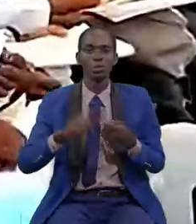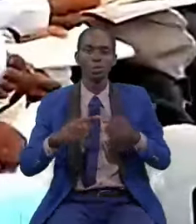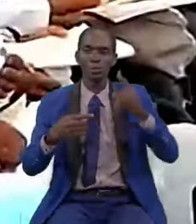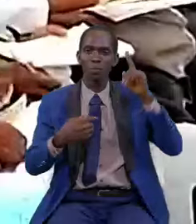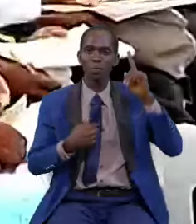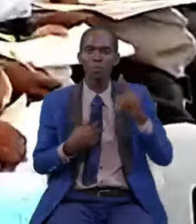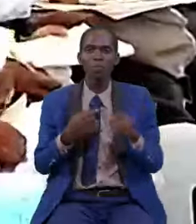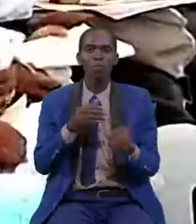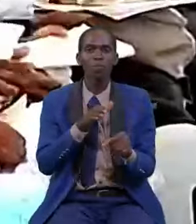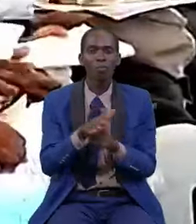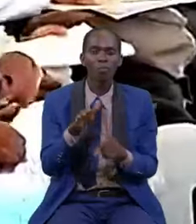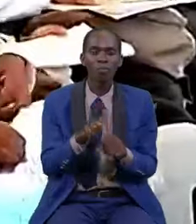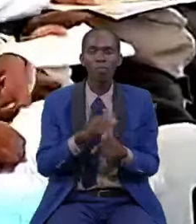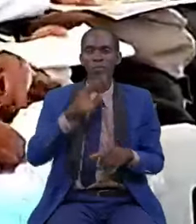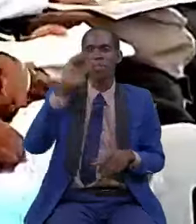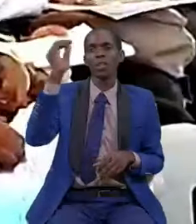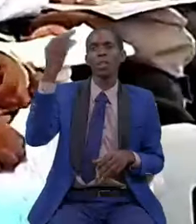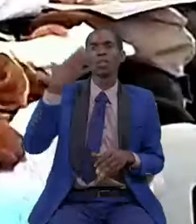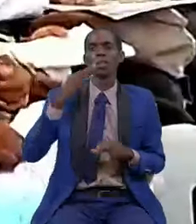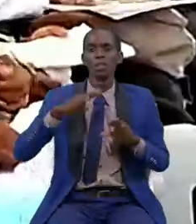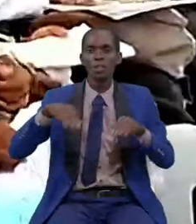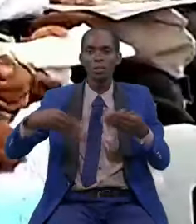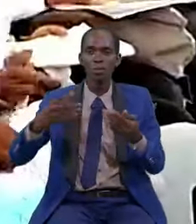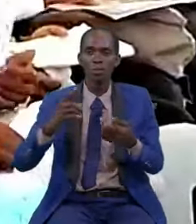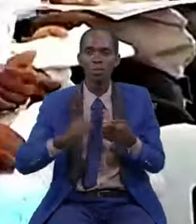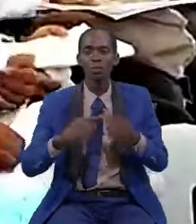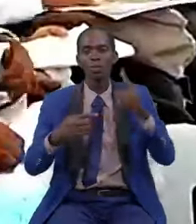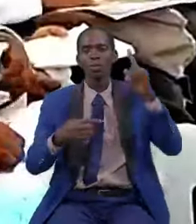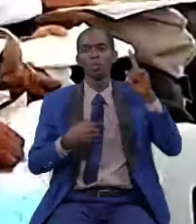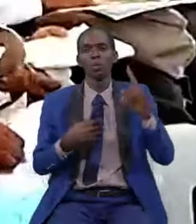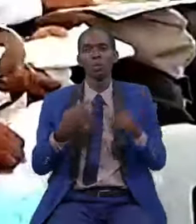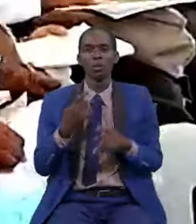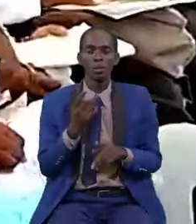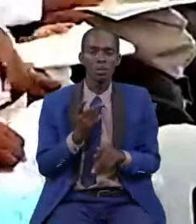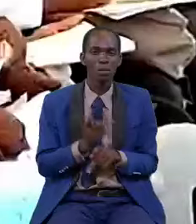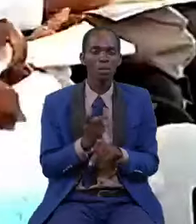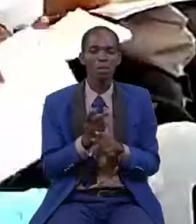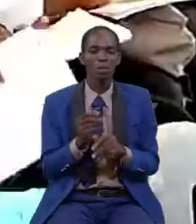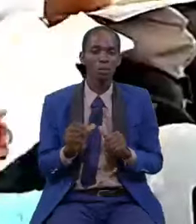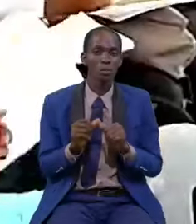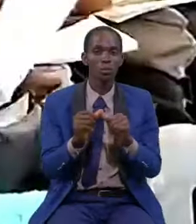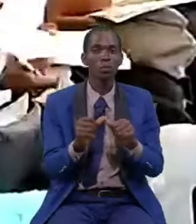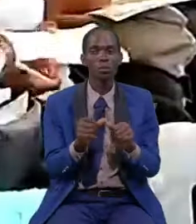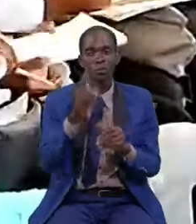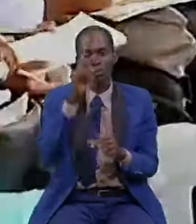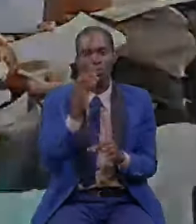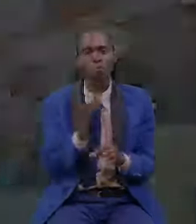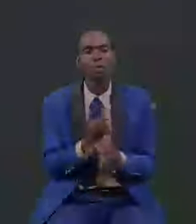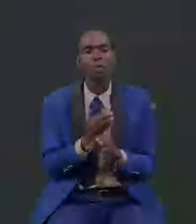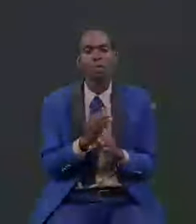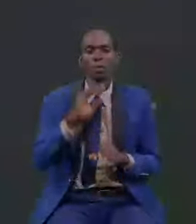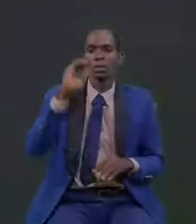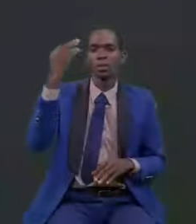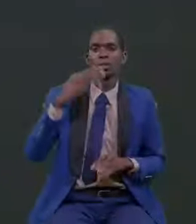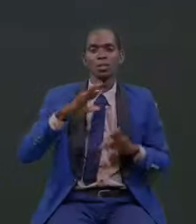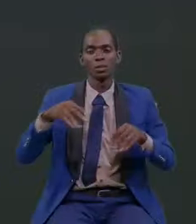Sufficient grace given unto me. Sustaining faith grace given unto me,